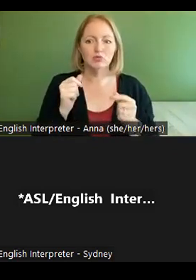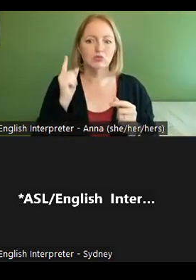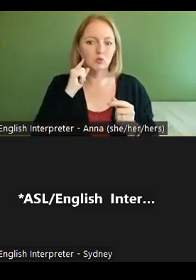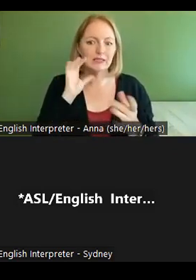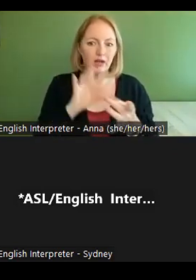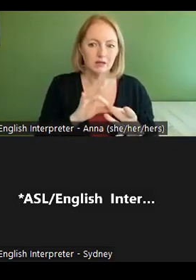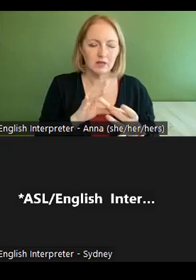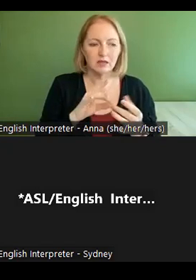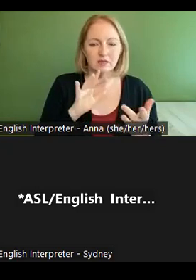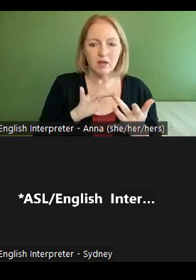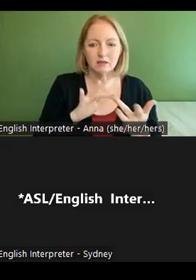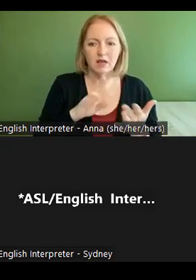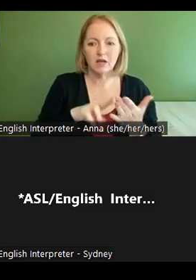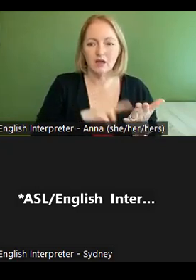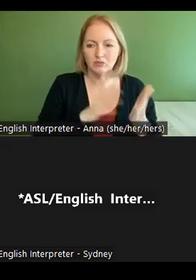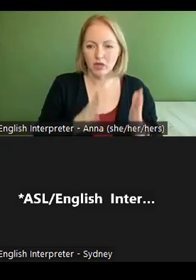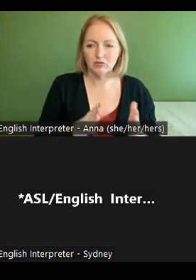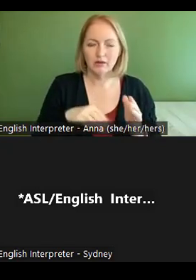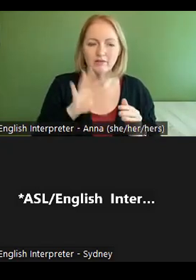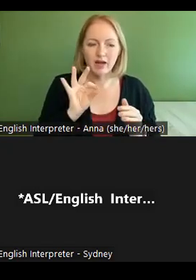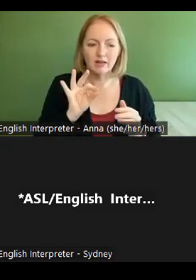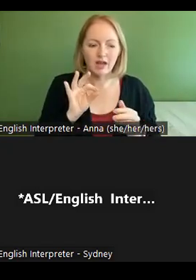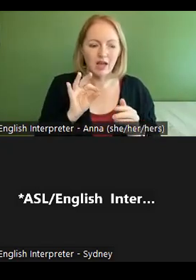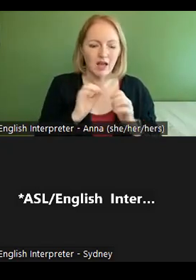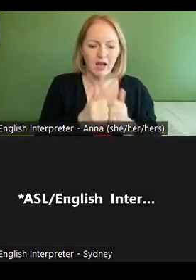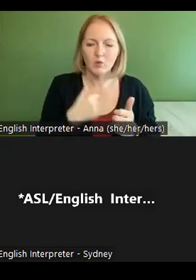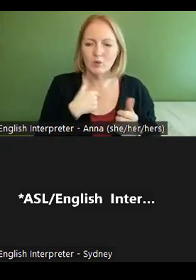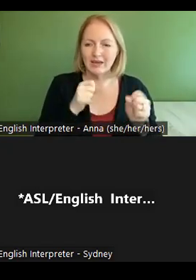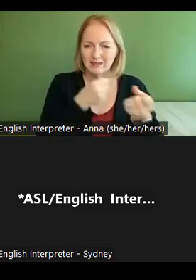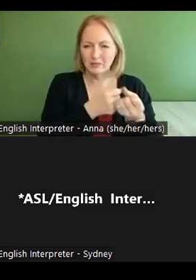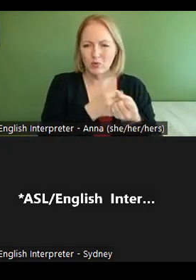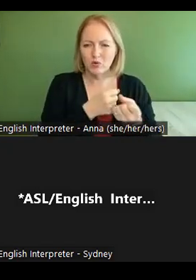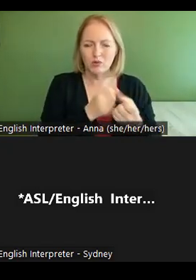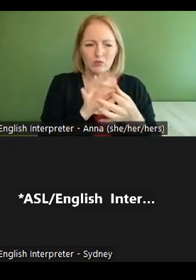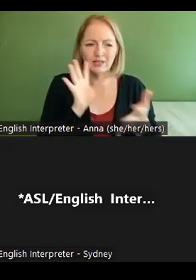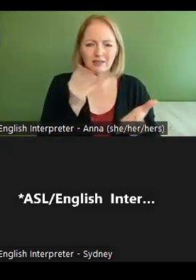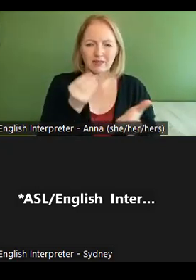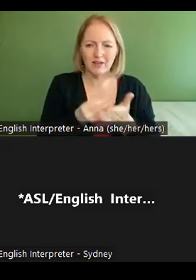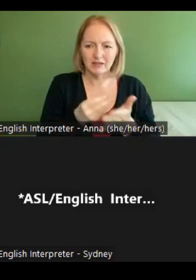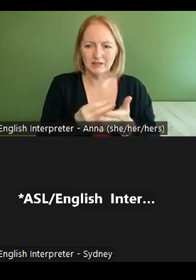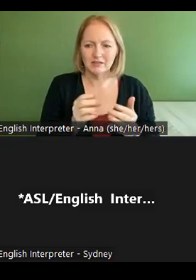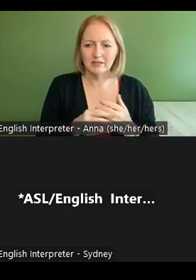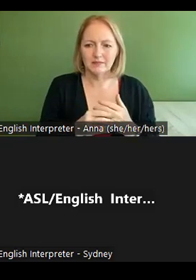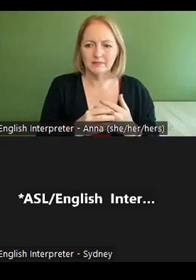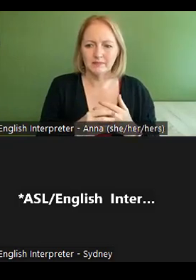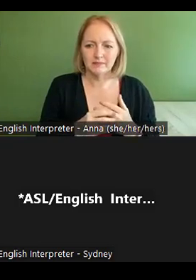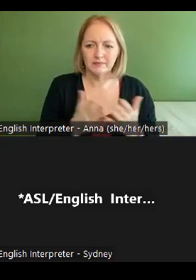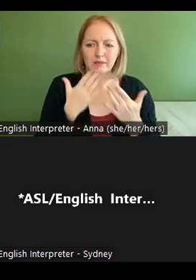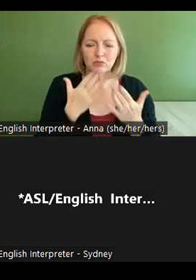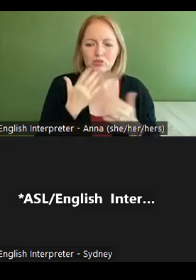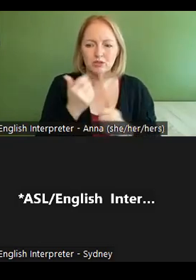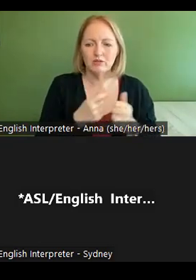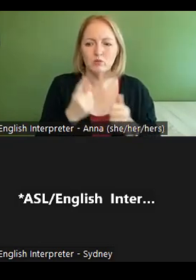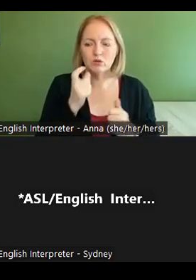contractor to find out how we can support them in releasing these funds. But appreciate everyone that has